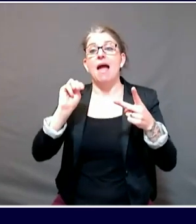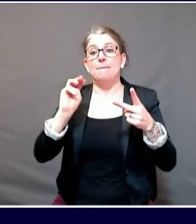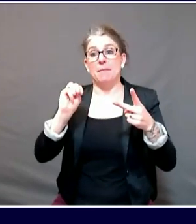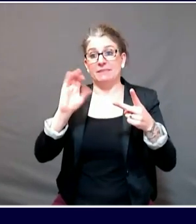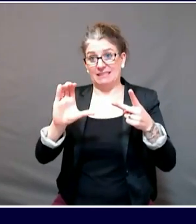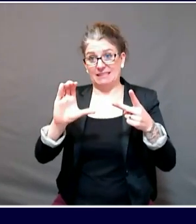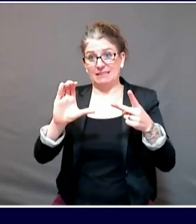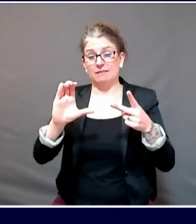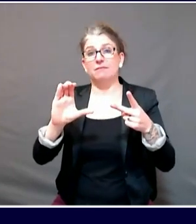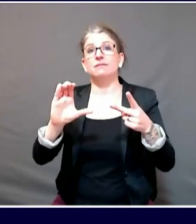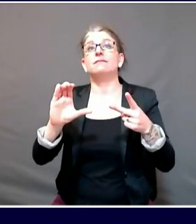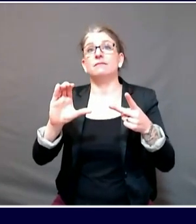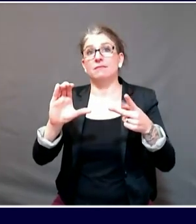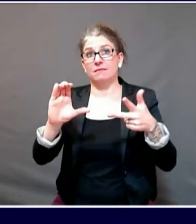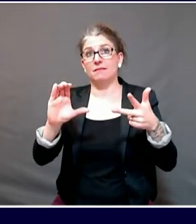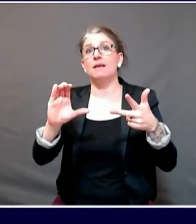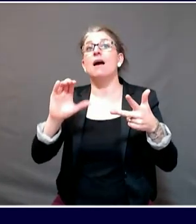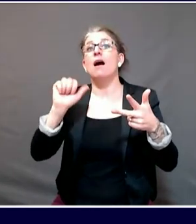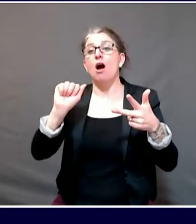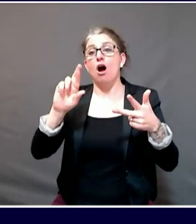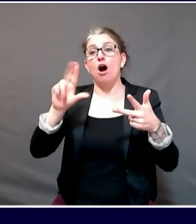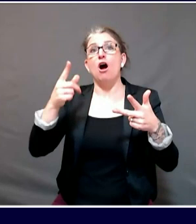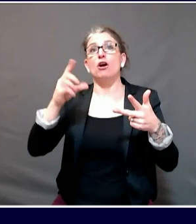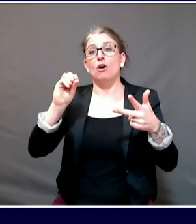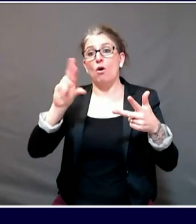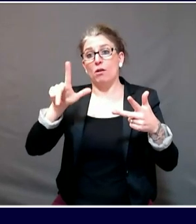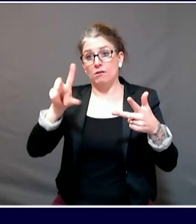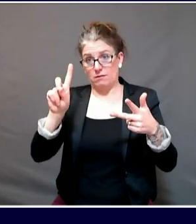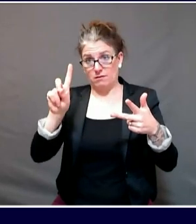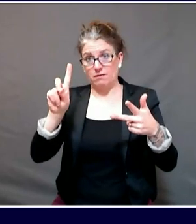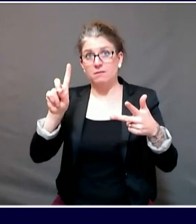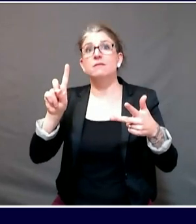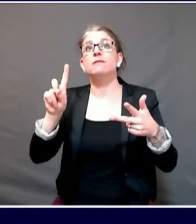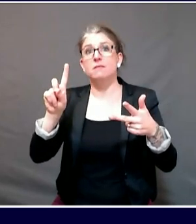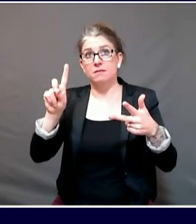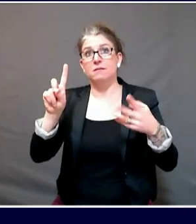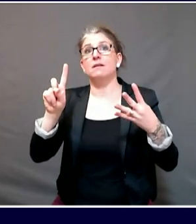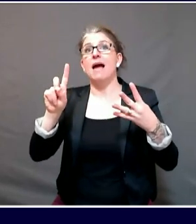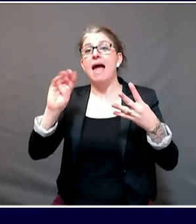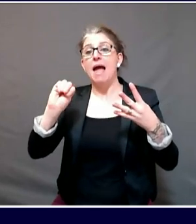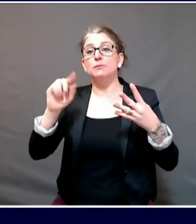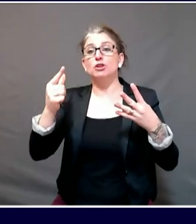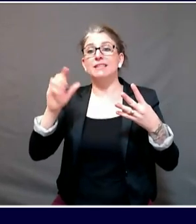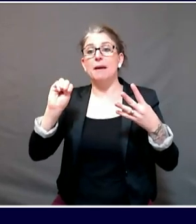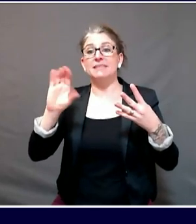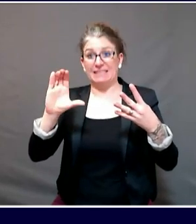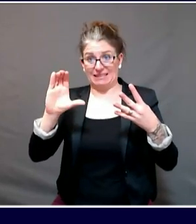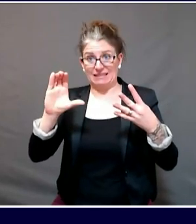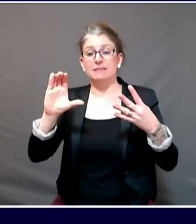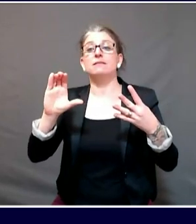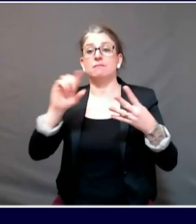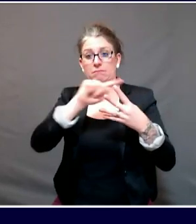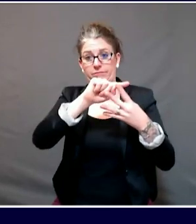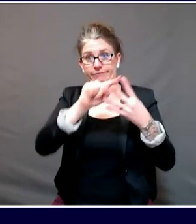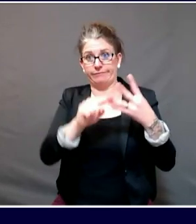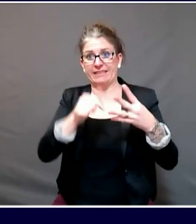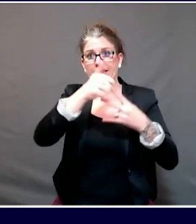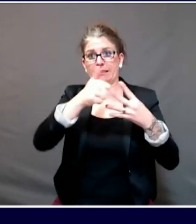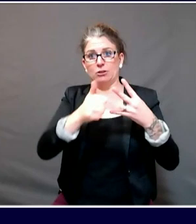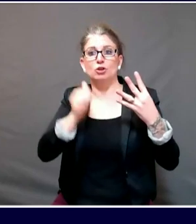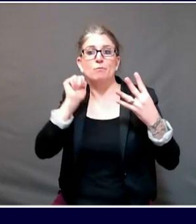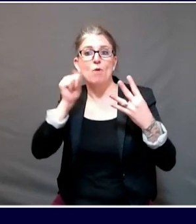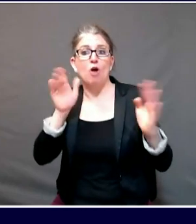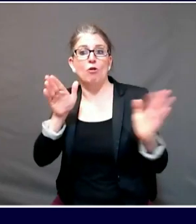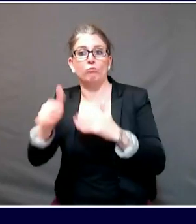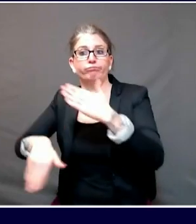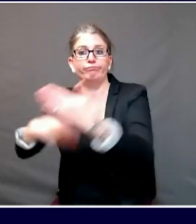even when you see the light at the end of the tunnel, it's important to remember that you're still in a tunnel and blue